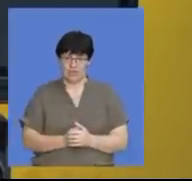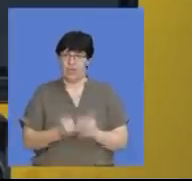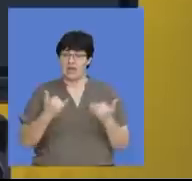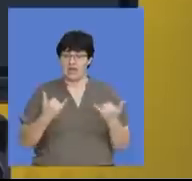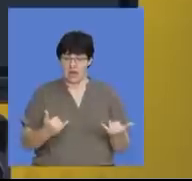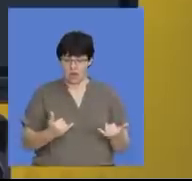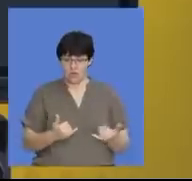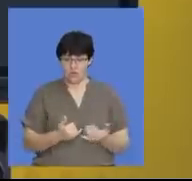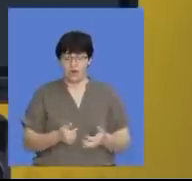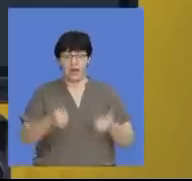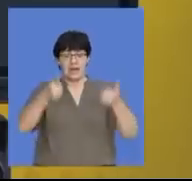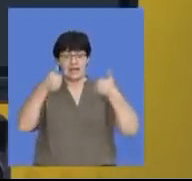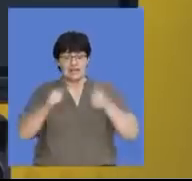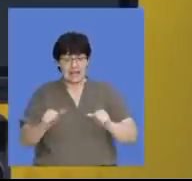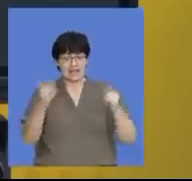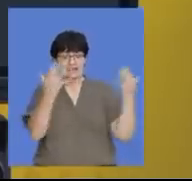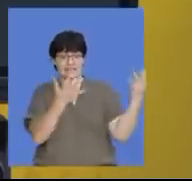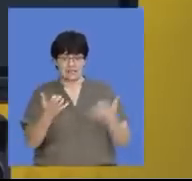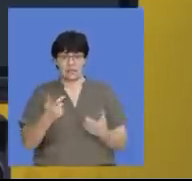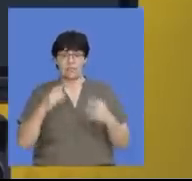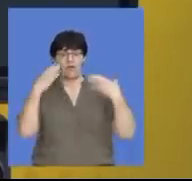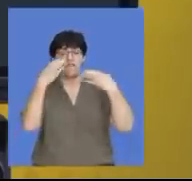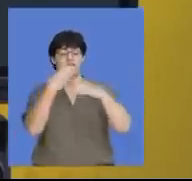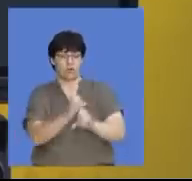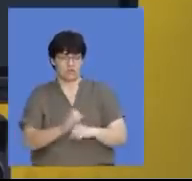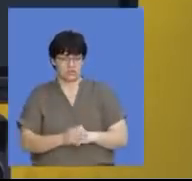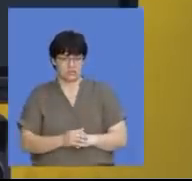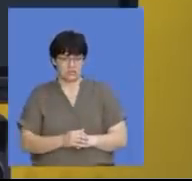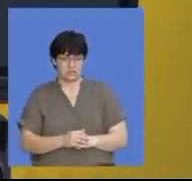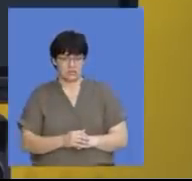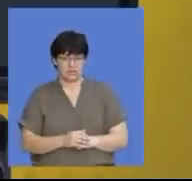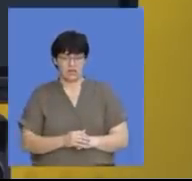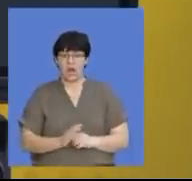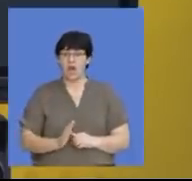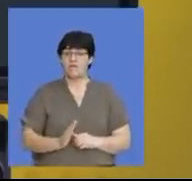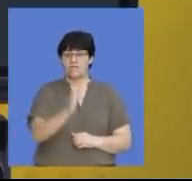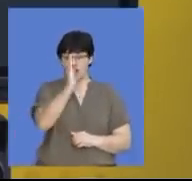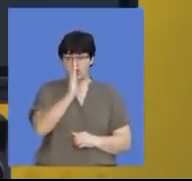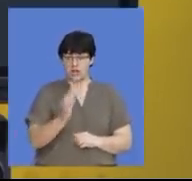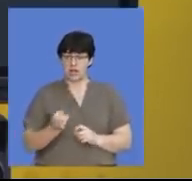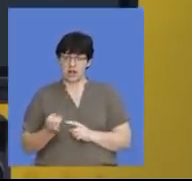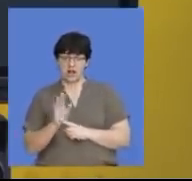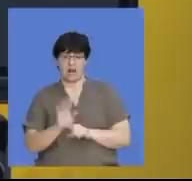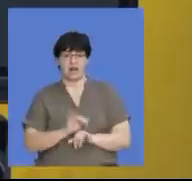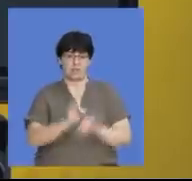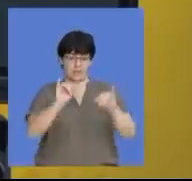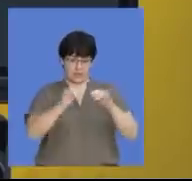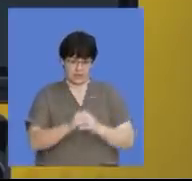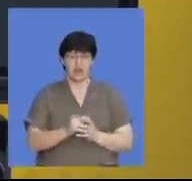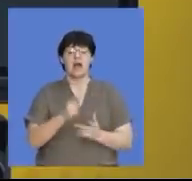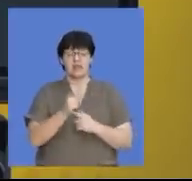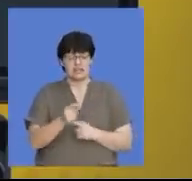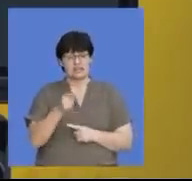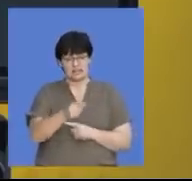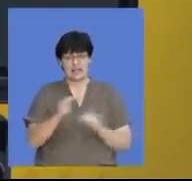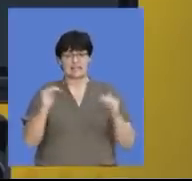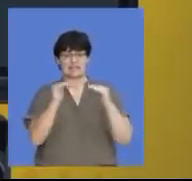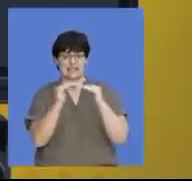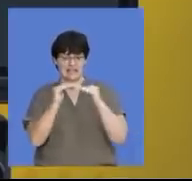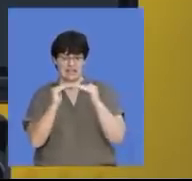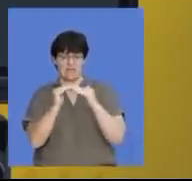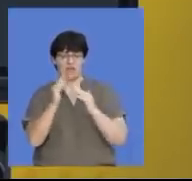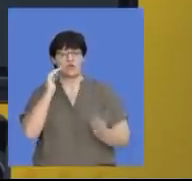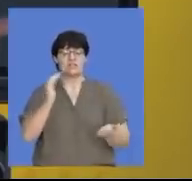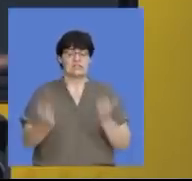Now, the next calculation that you should be focusing on is vertical exaggeration. This is standardized according to